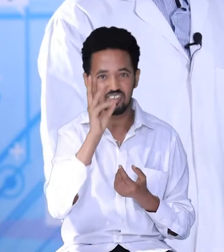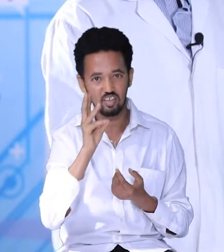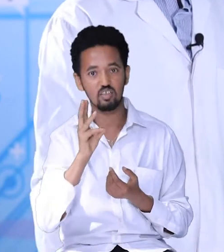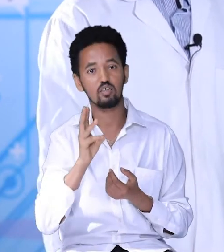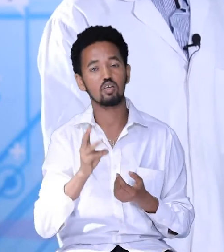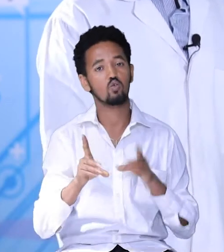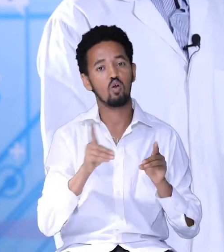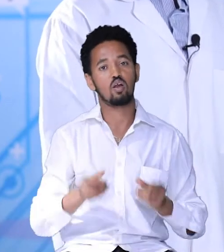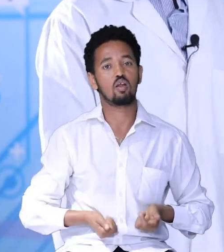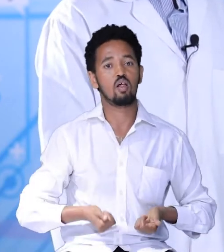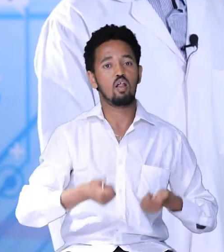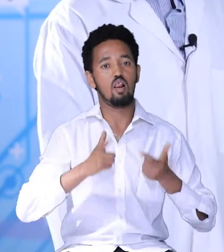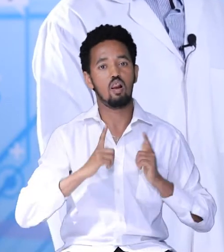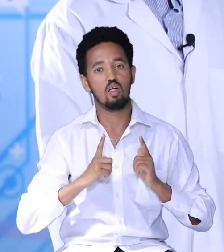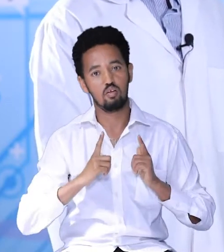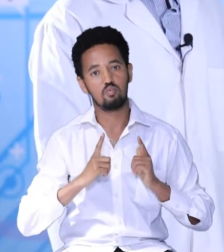lifetime.